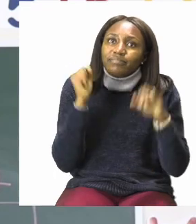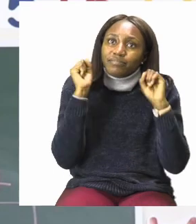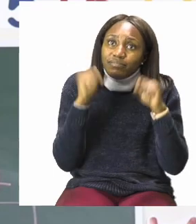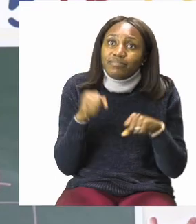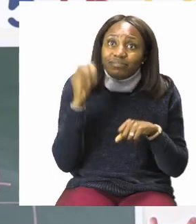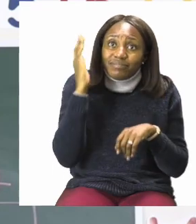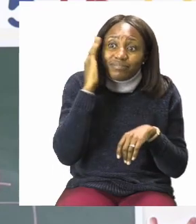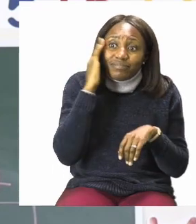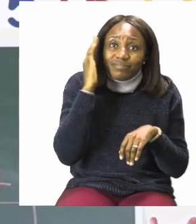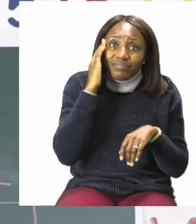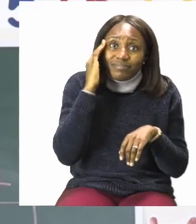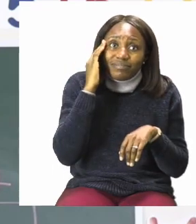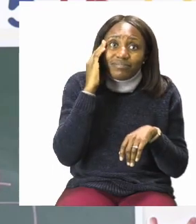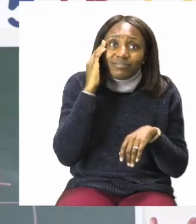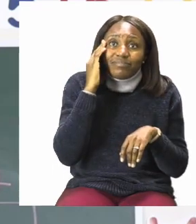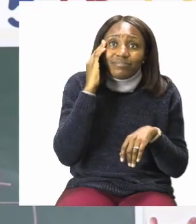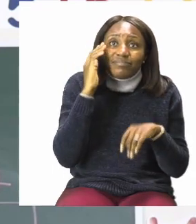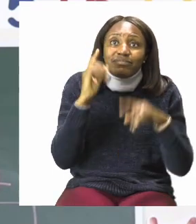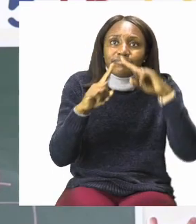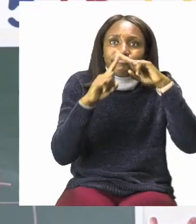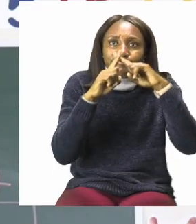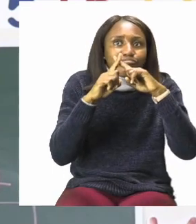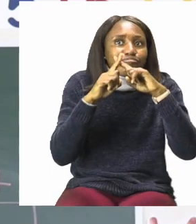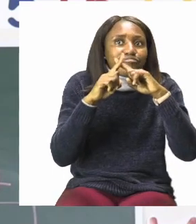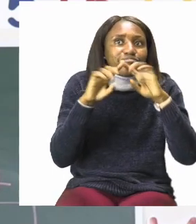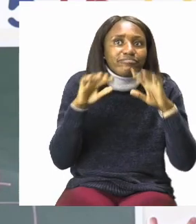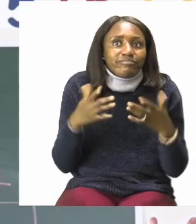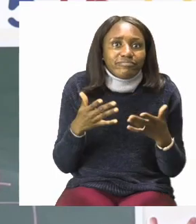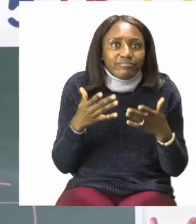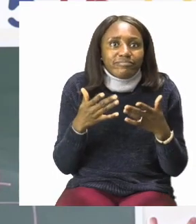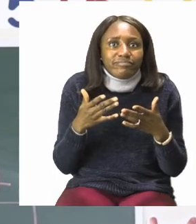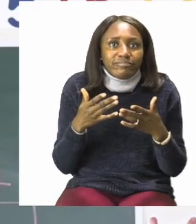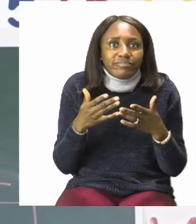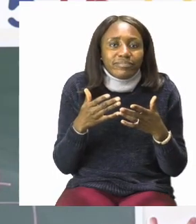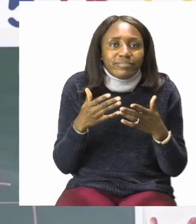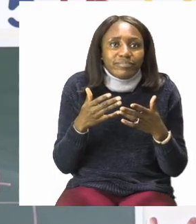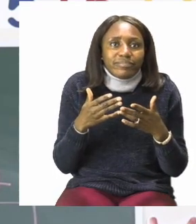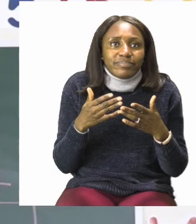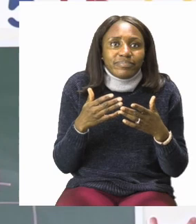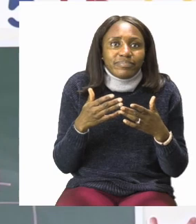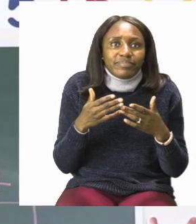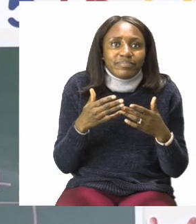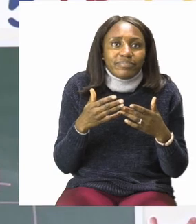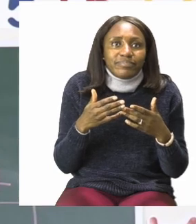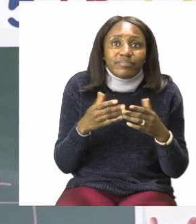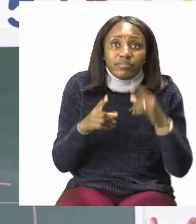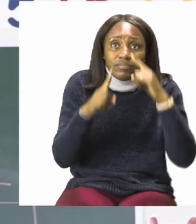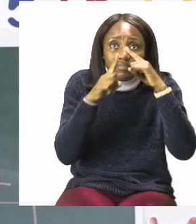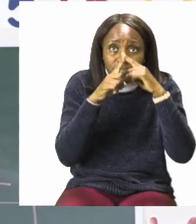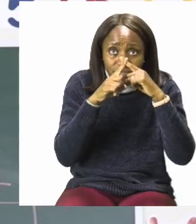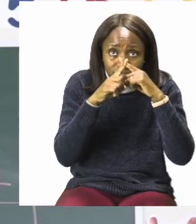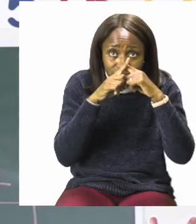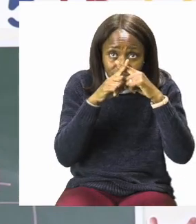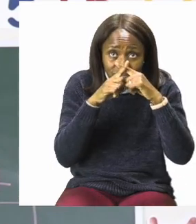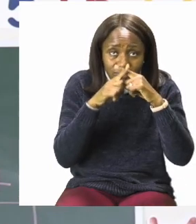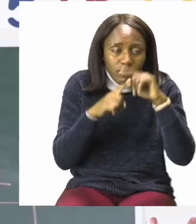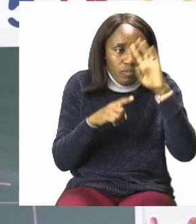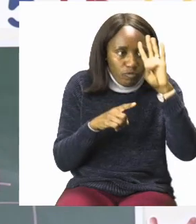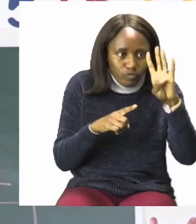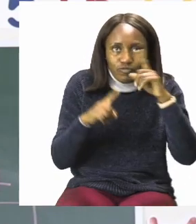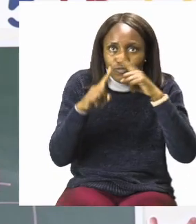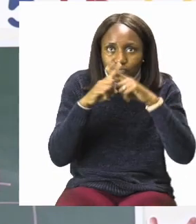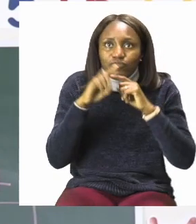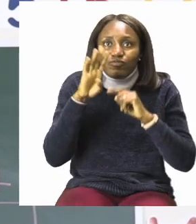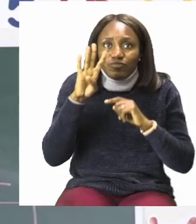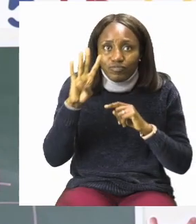the multiplication first. Here is our multiplication. 4 times 4